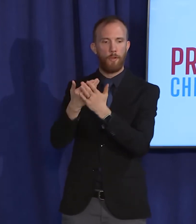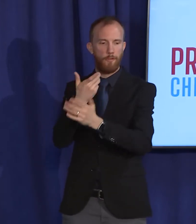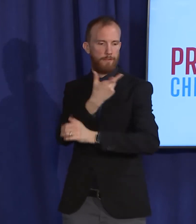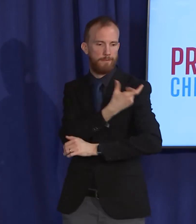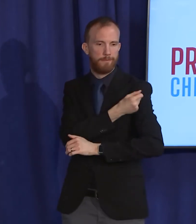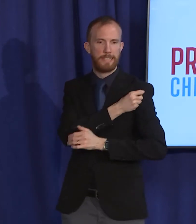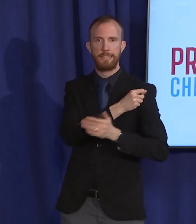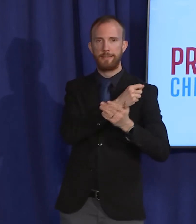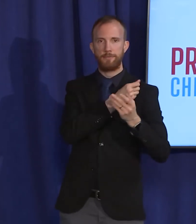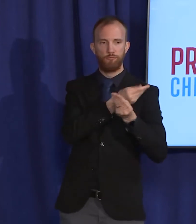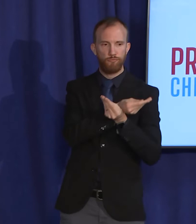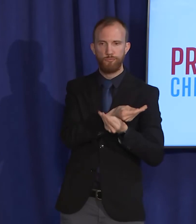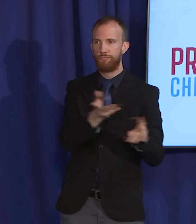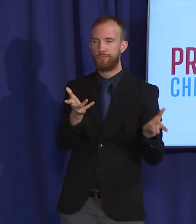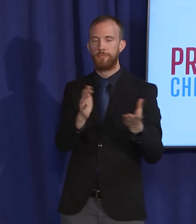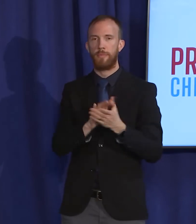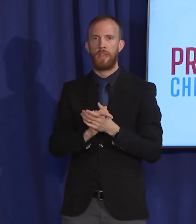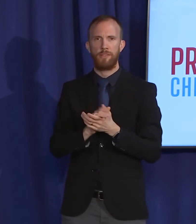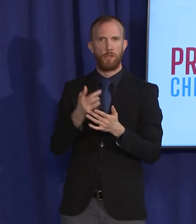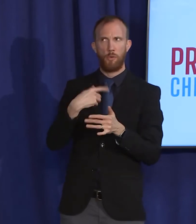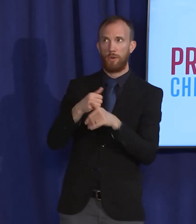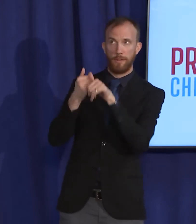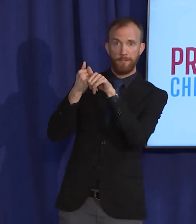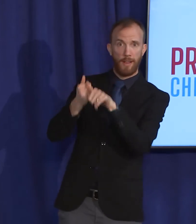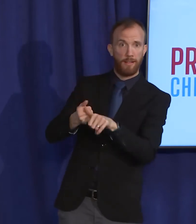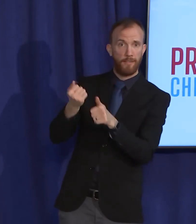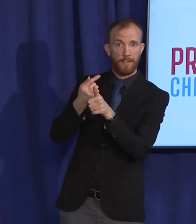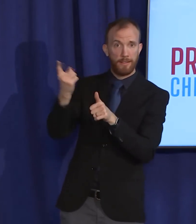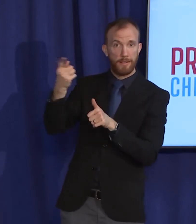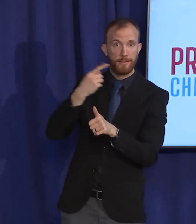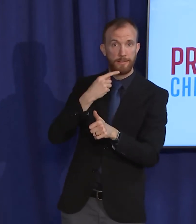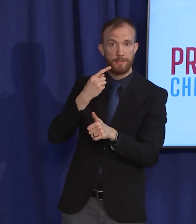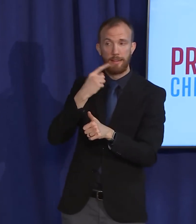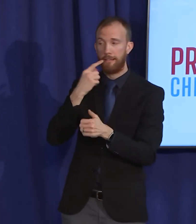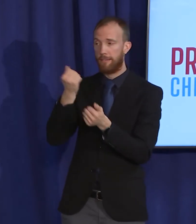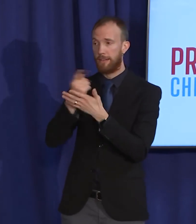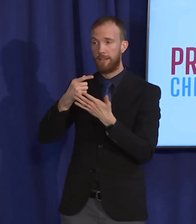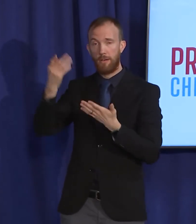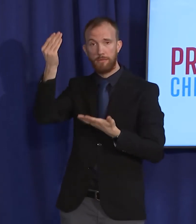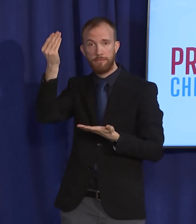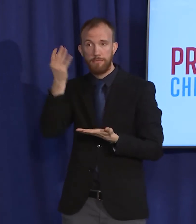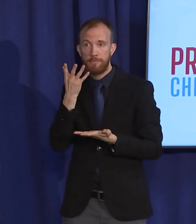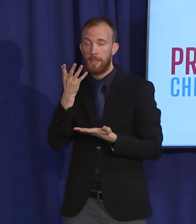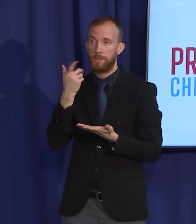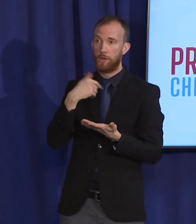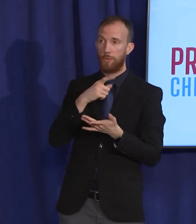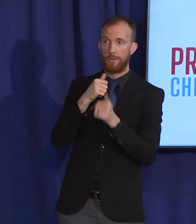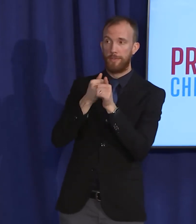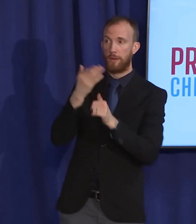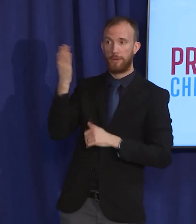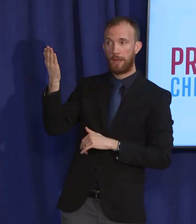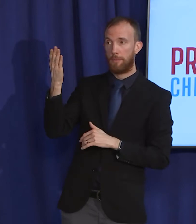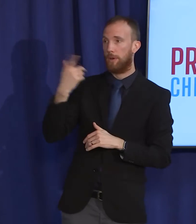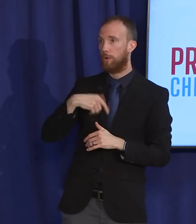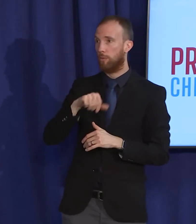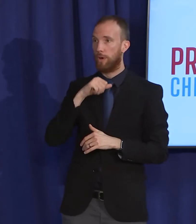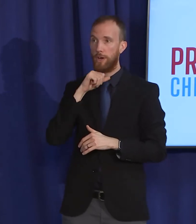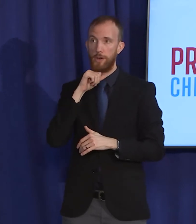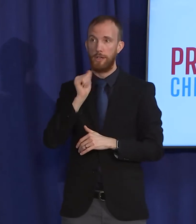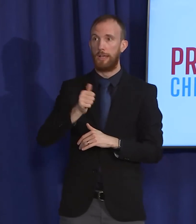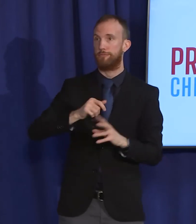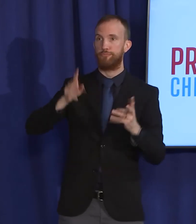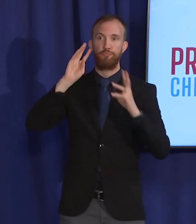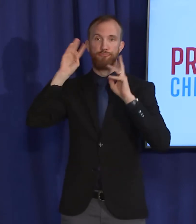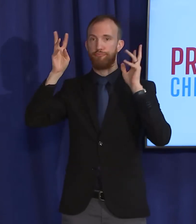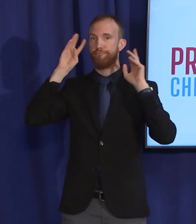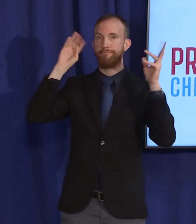the COVID response in general, and based upon what they're telling us the supply is going to look like. So we're not doing this on